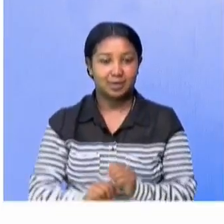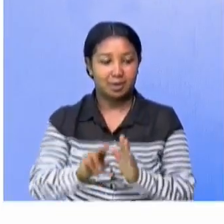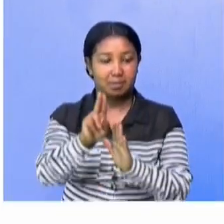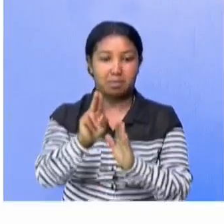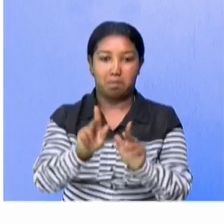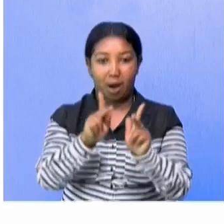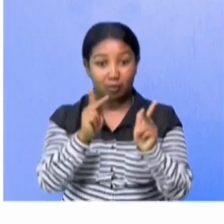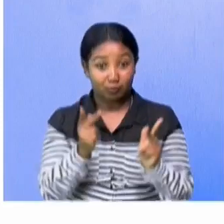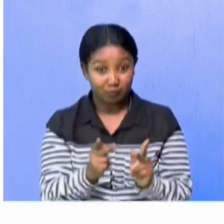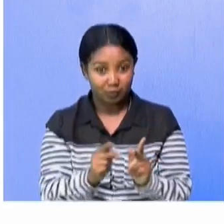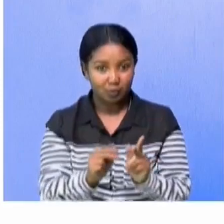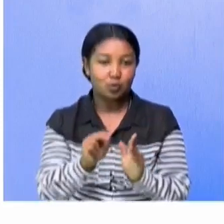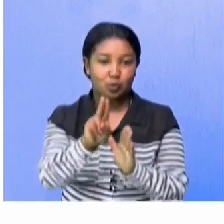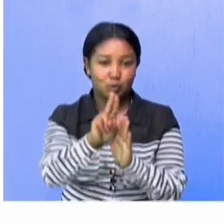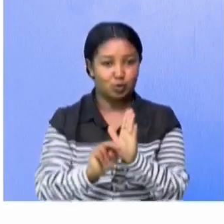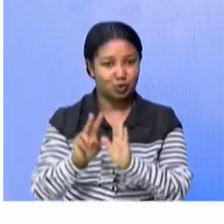2.